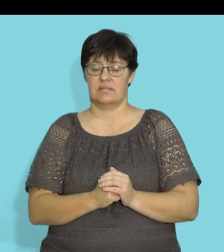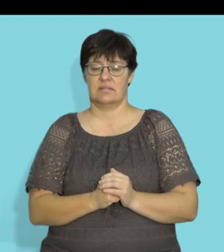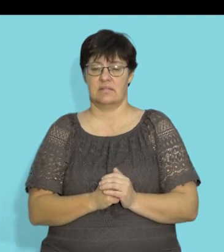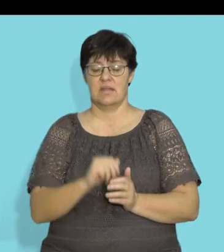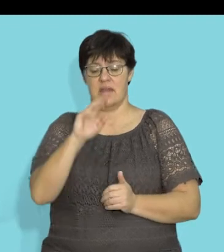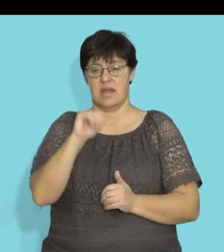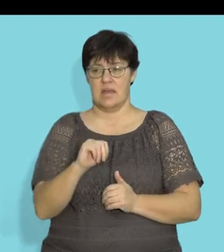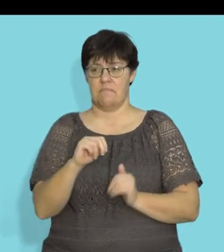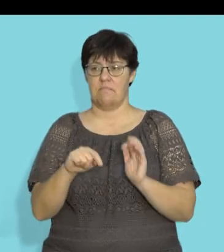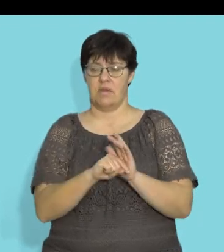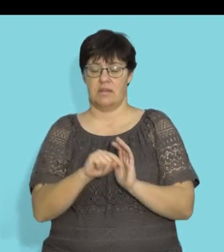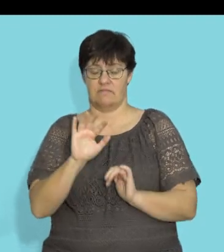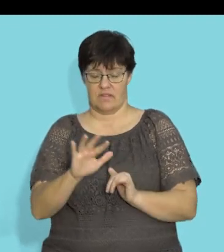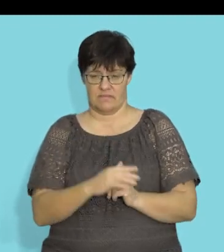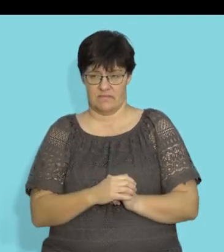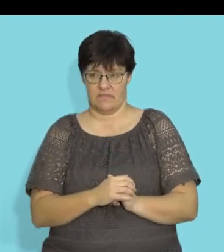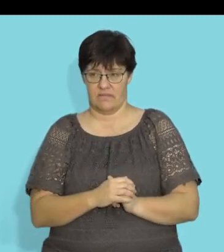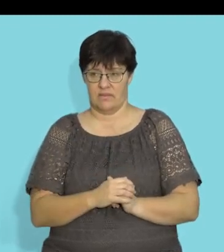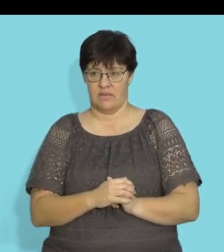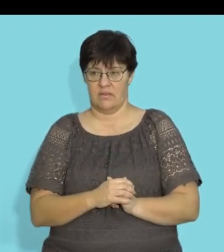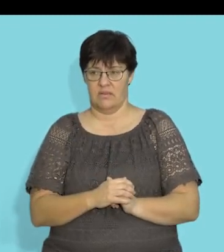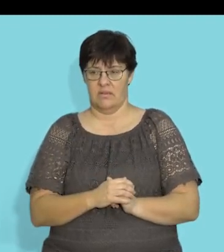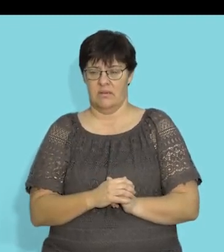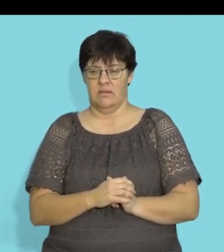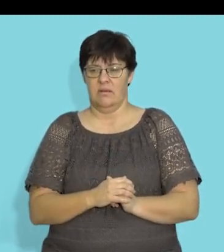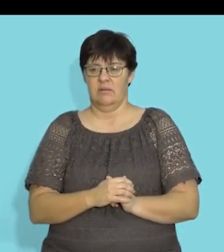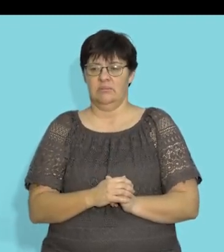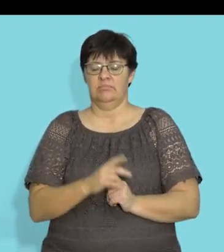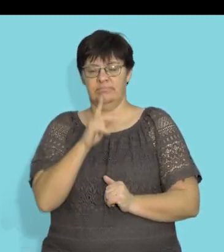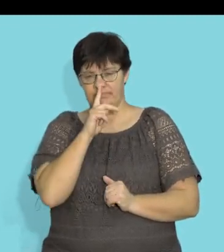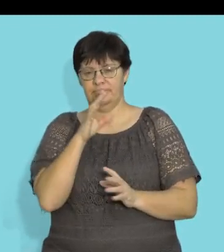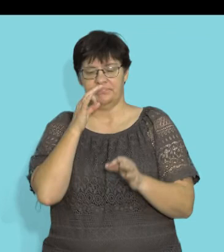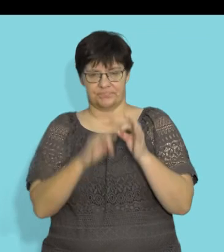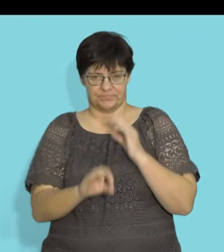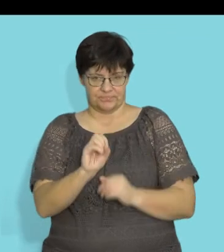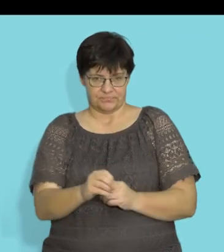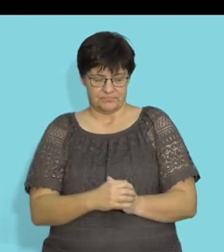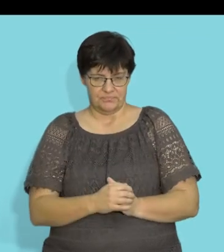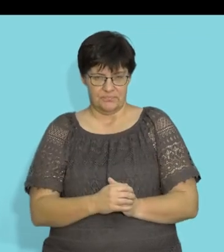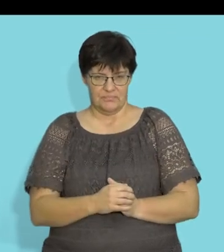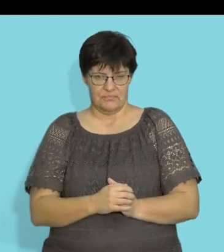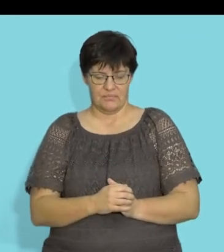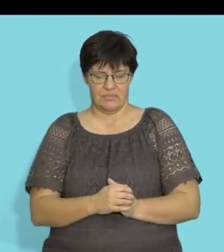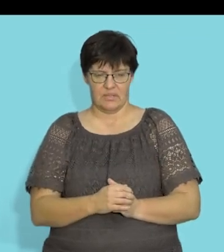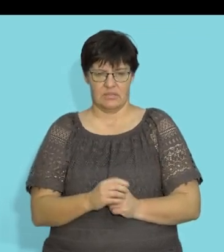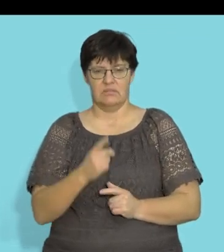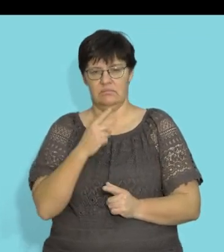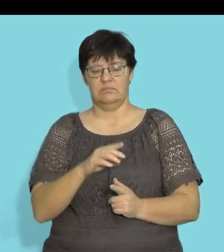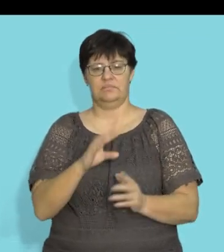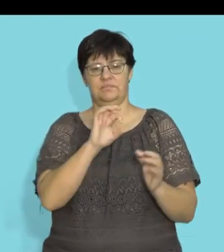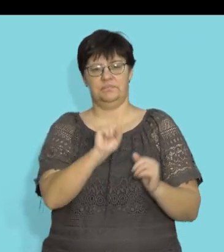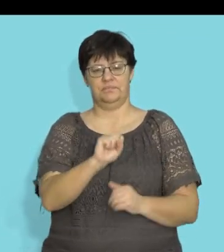minus m minus 5. So we're now going to simplify this so I can calculate the sum